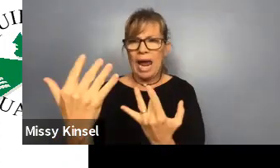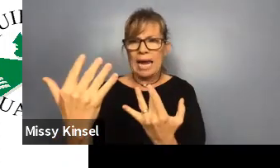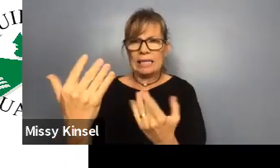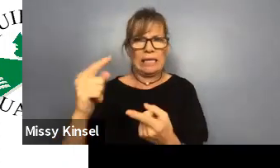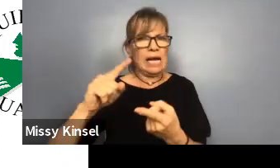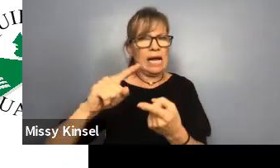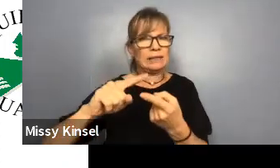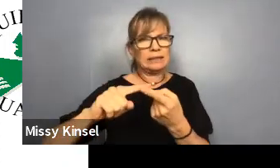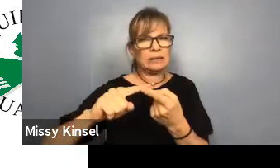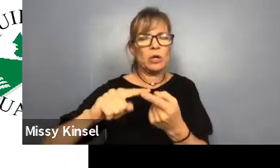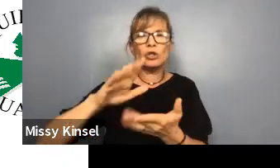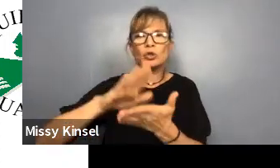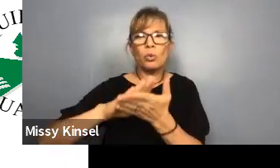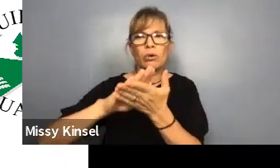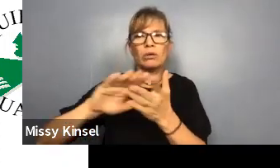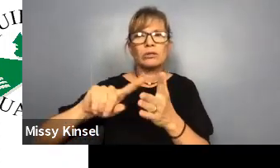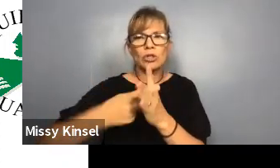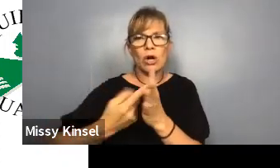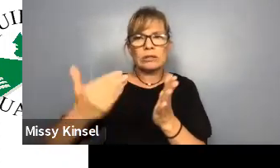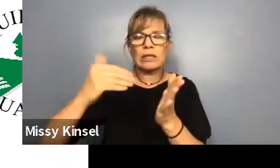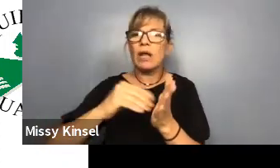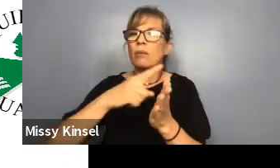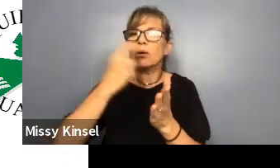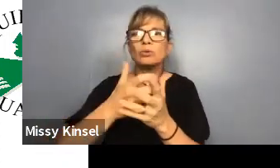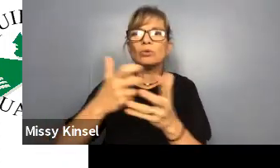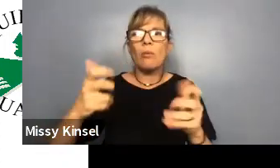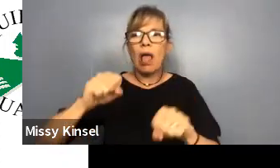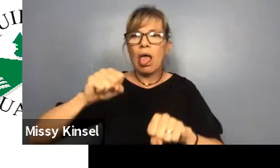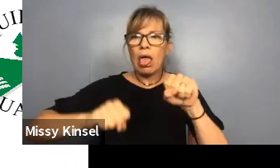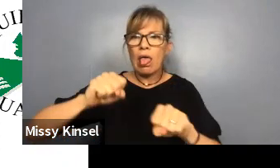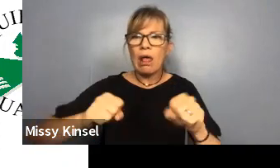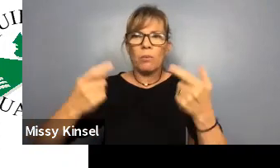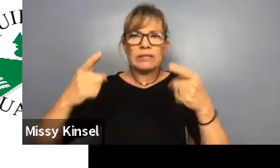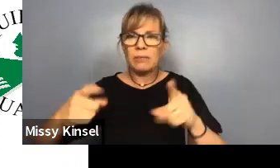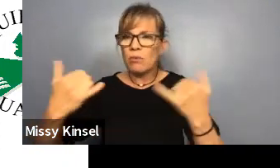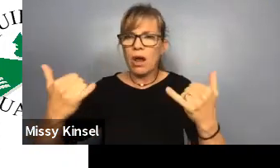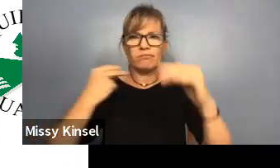until school resumes because there's so much uncertainty right now.